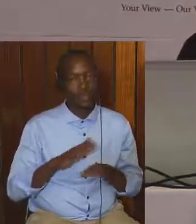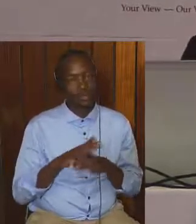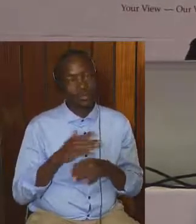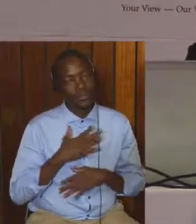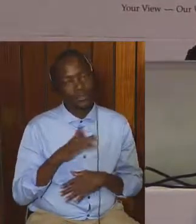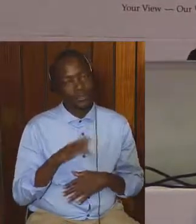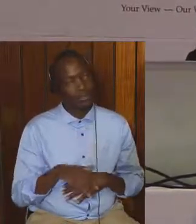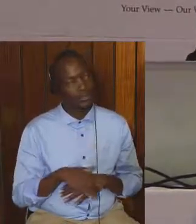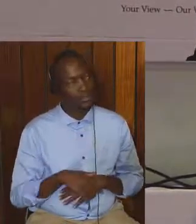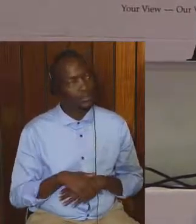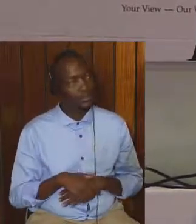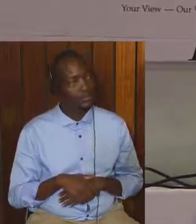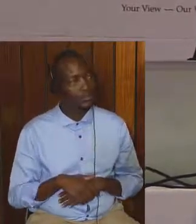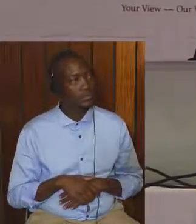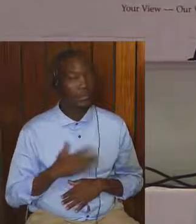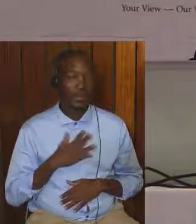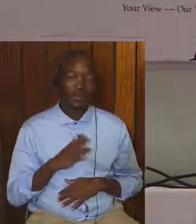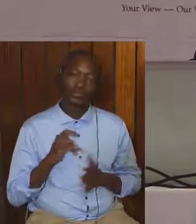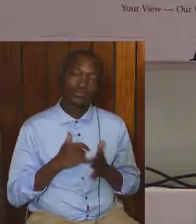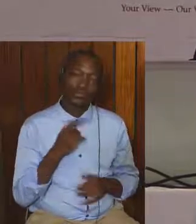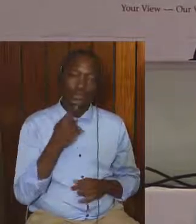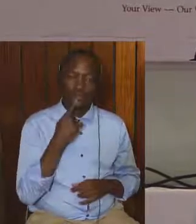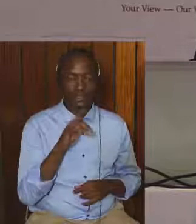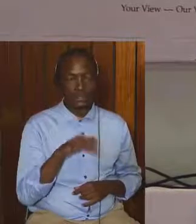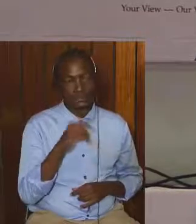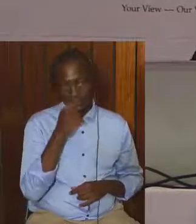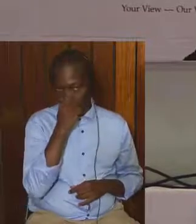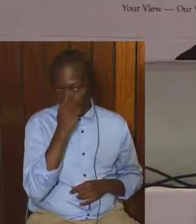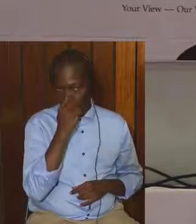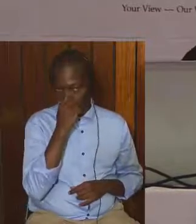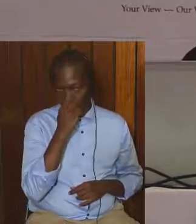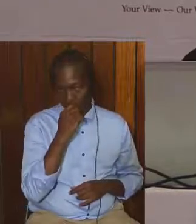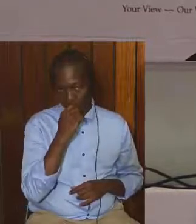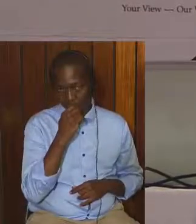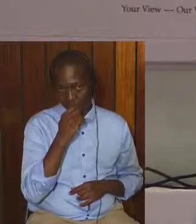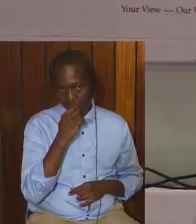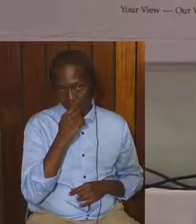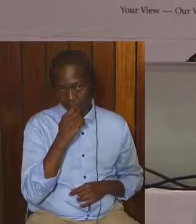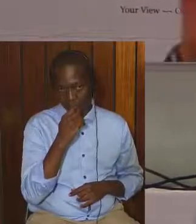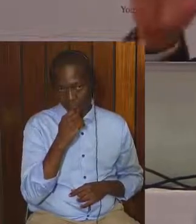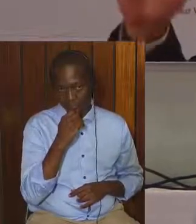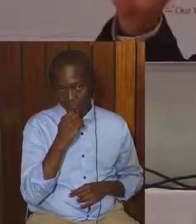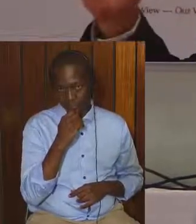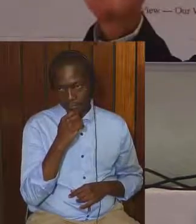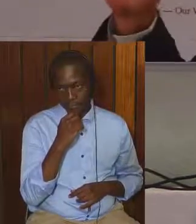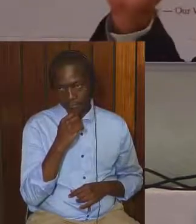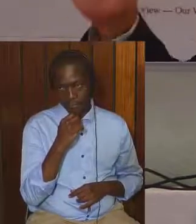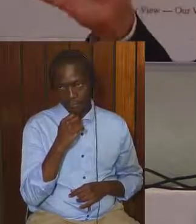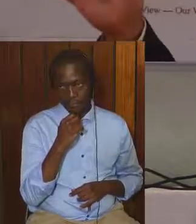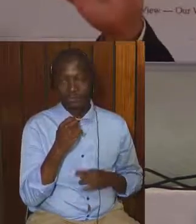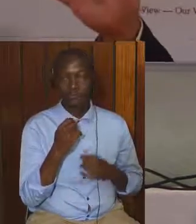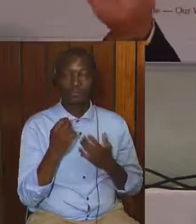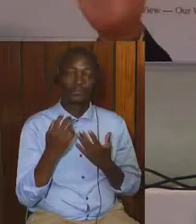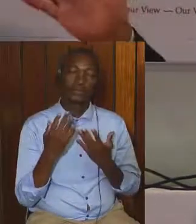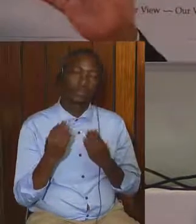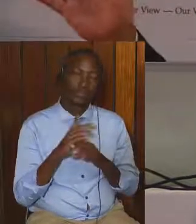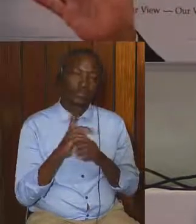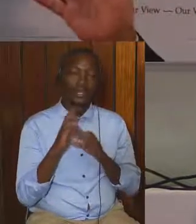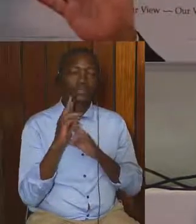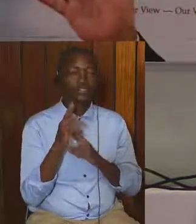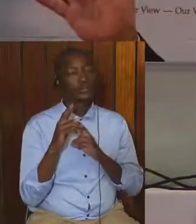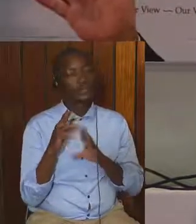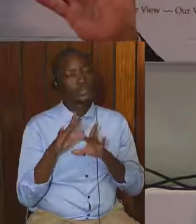appreciate that. I want to just say this, that, okay, so we've had responses